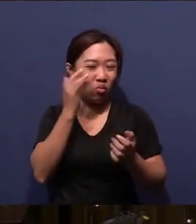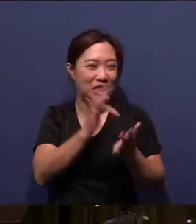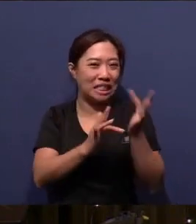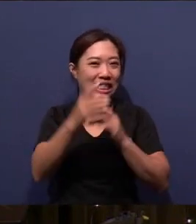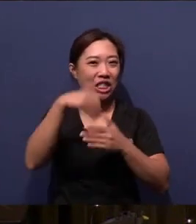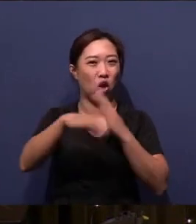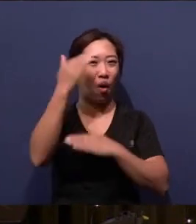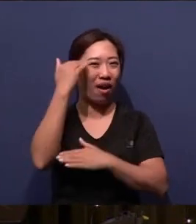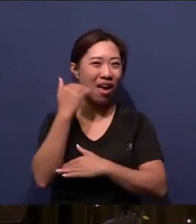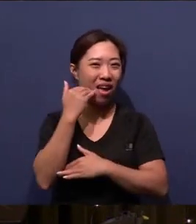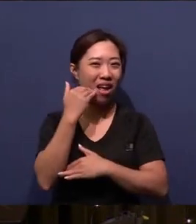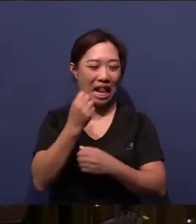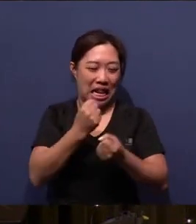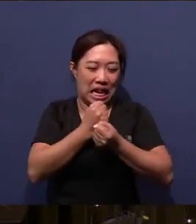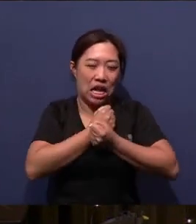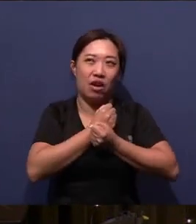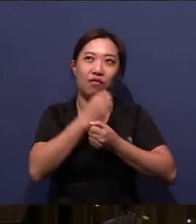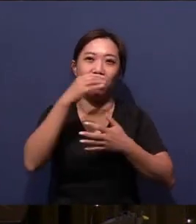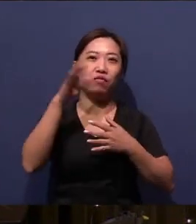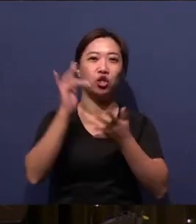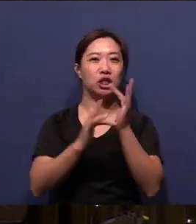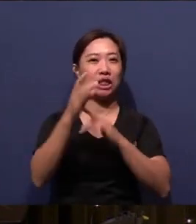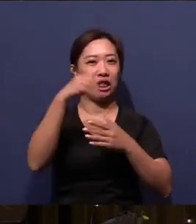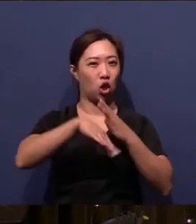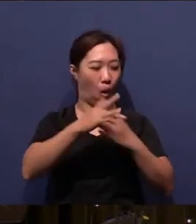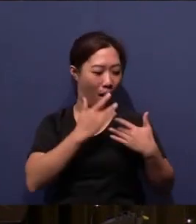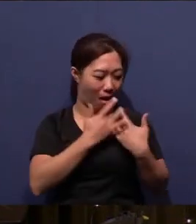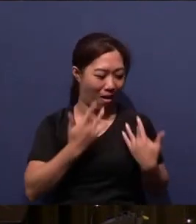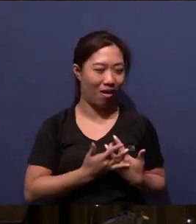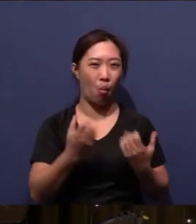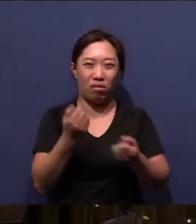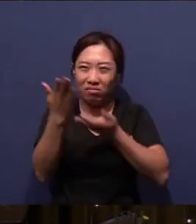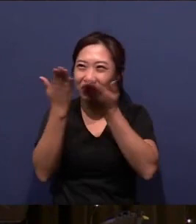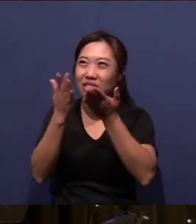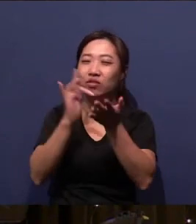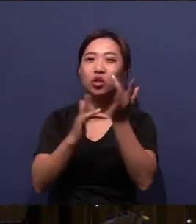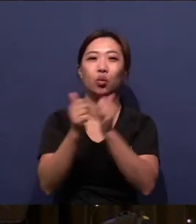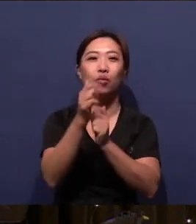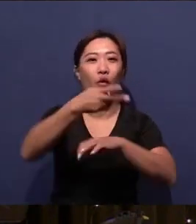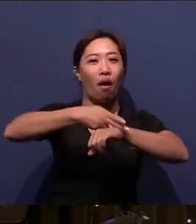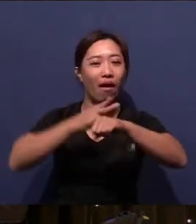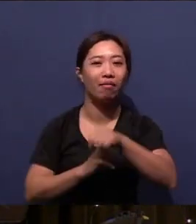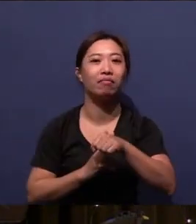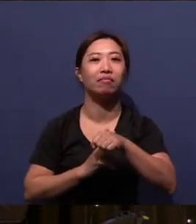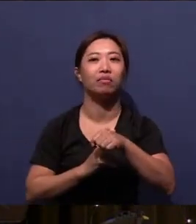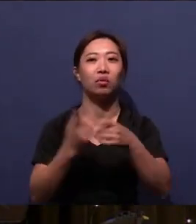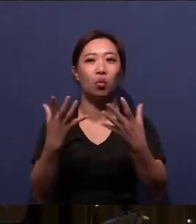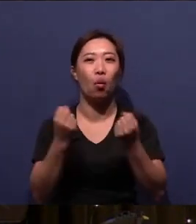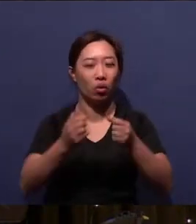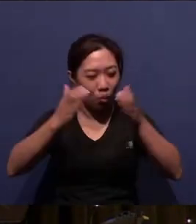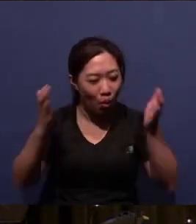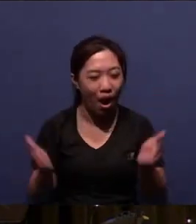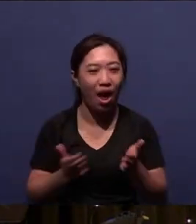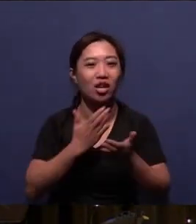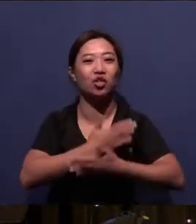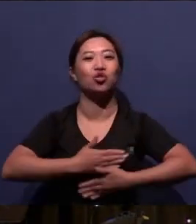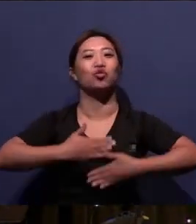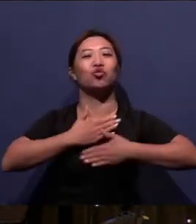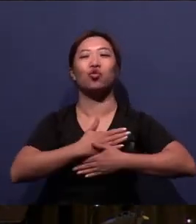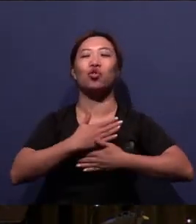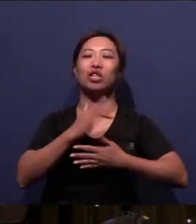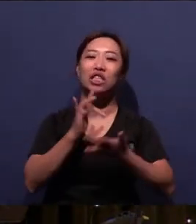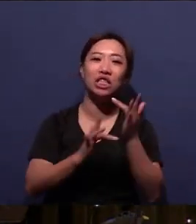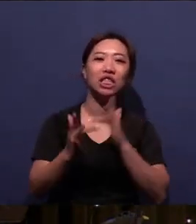head. You want to love Jesus in your heart. You want to serve Jesus with your hands. And you want to enjoy Jesus for